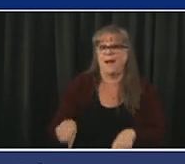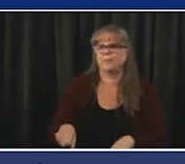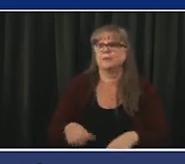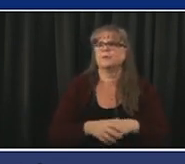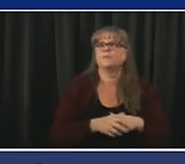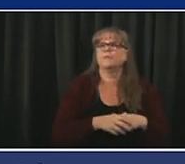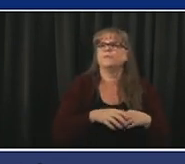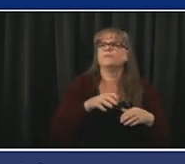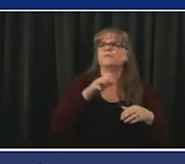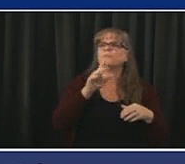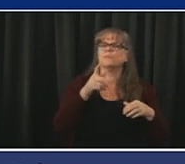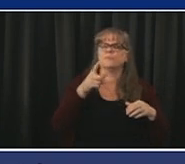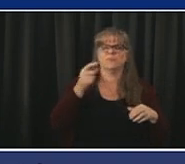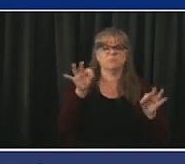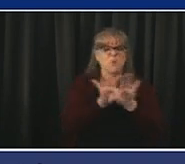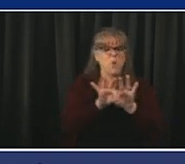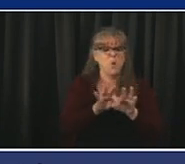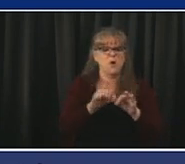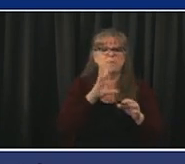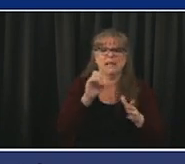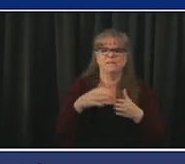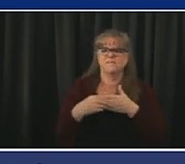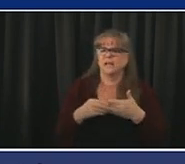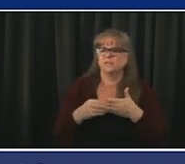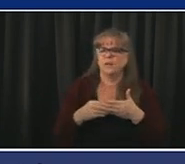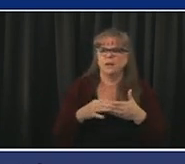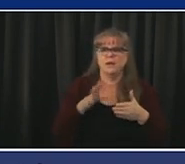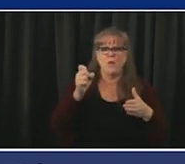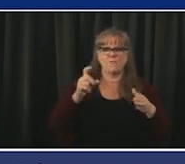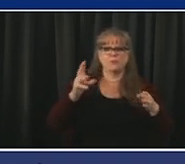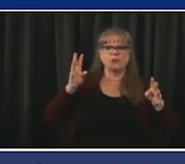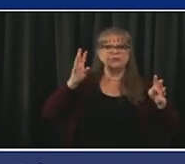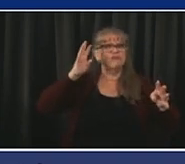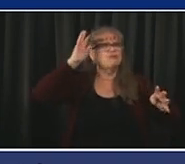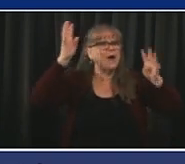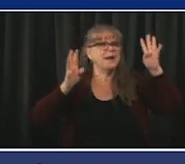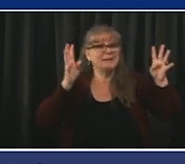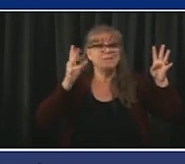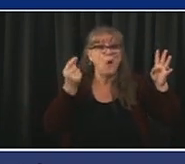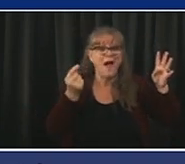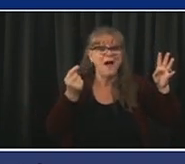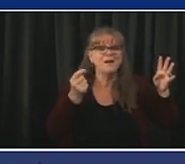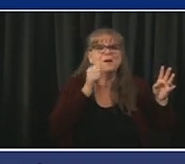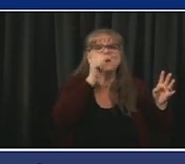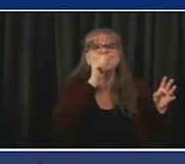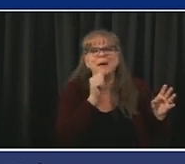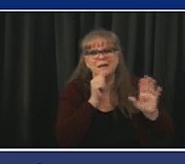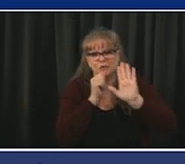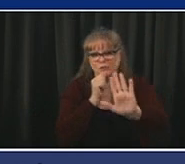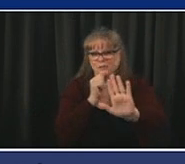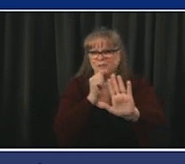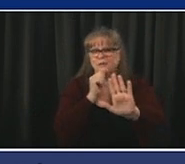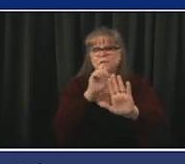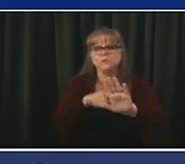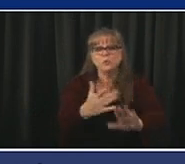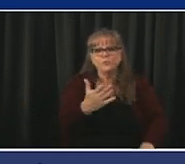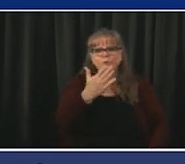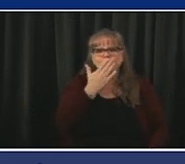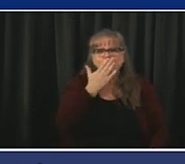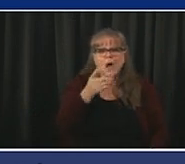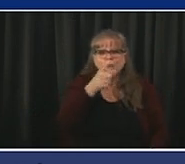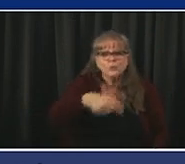flexibility, innovation, and patience. And I do want to thank all the Coloradans who are doing all that they can to sign up to get this